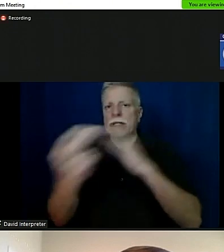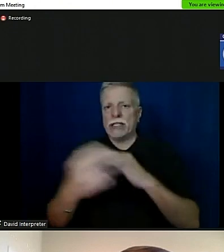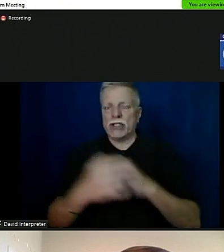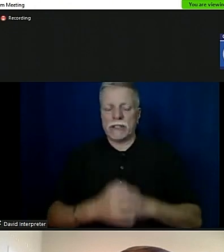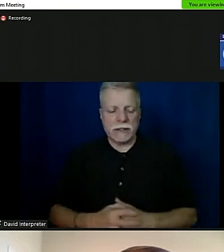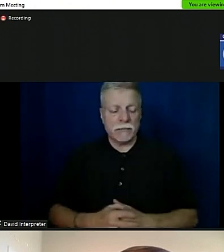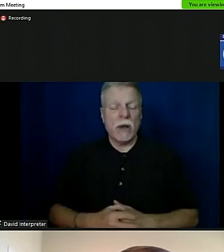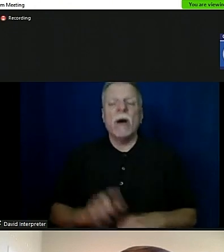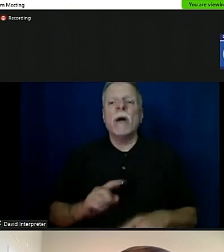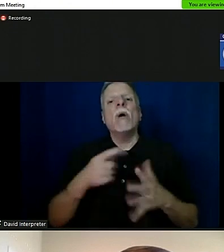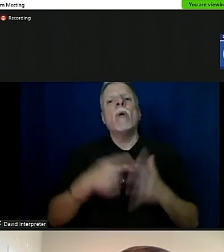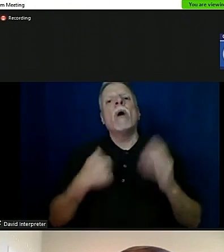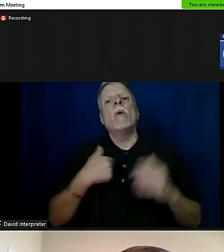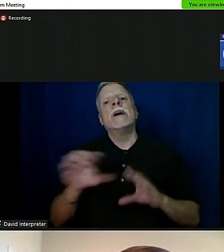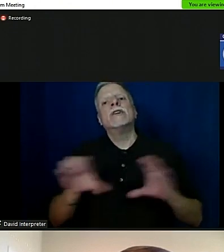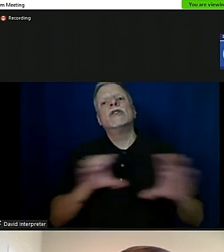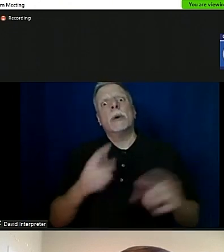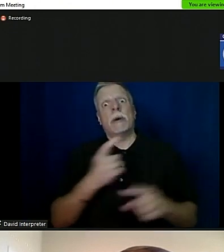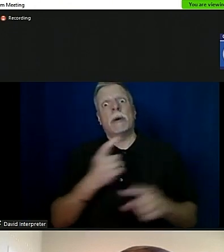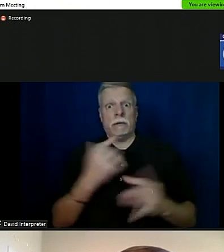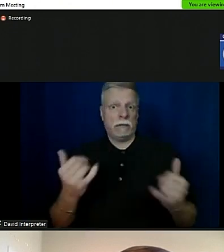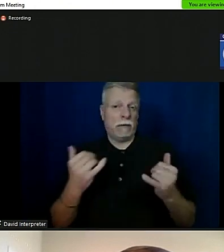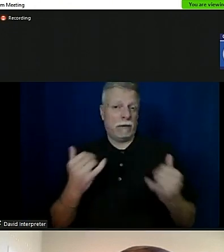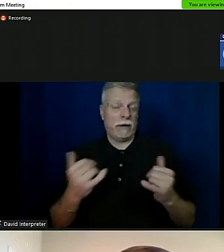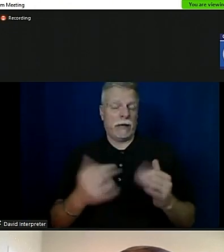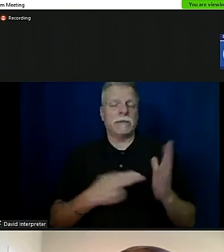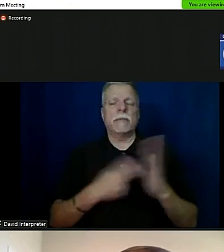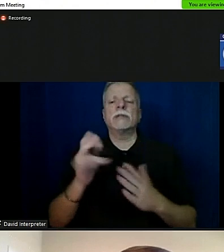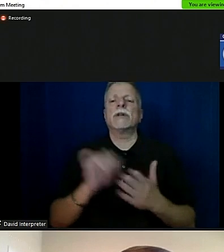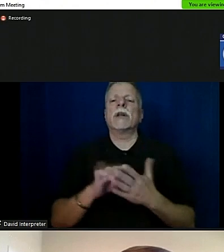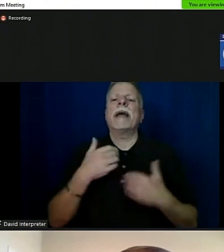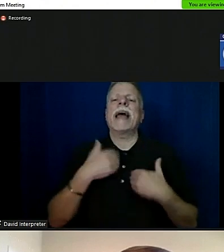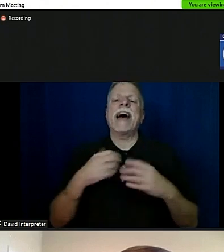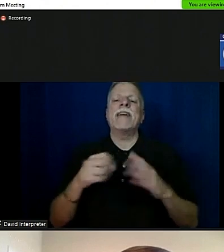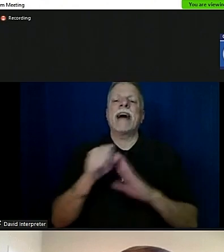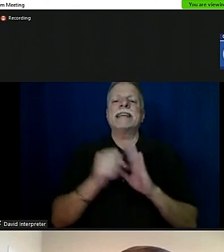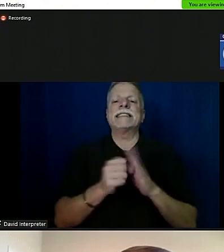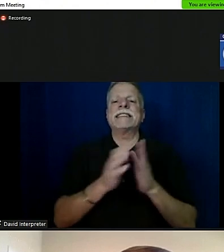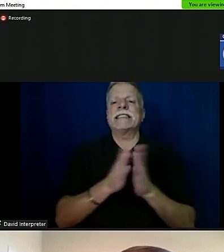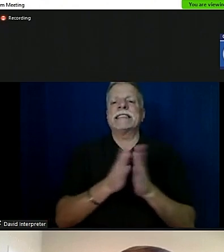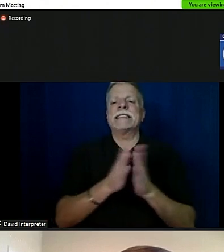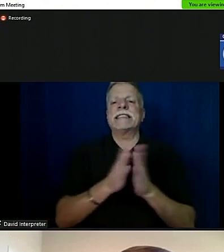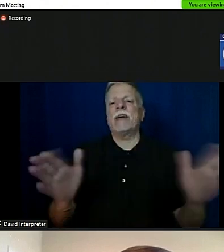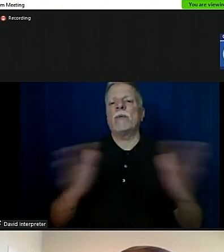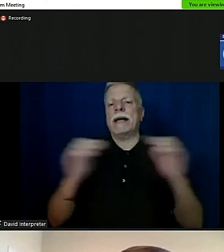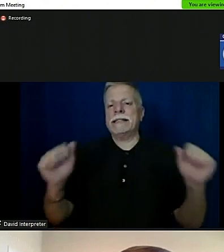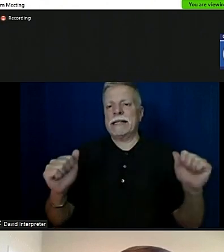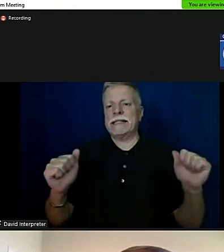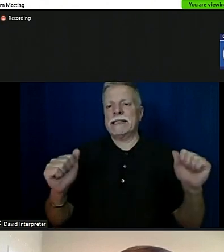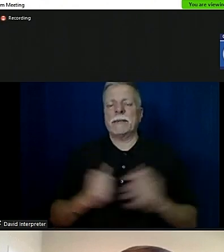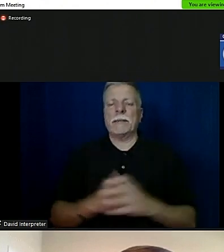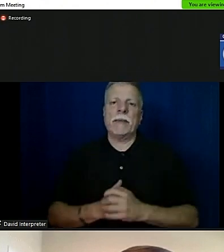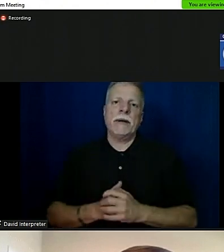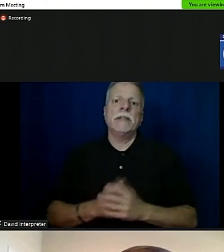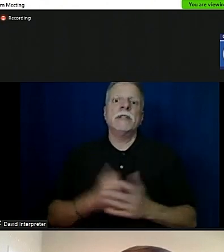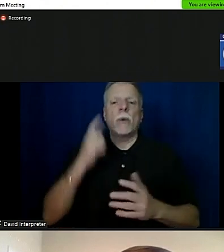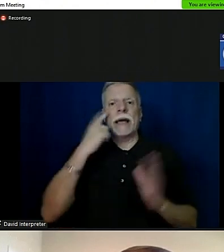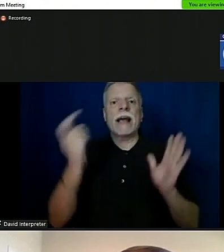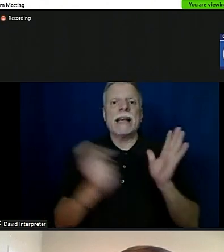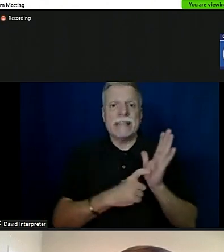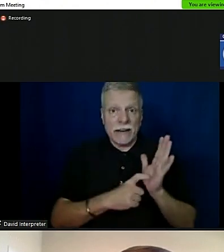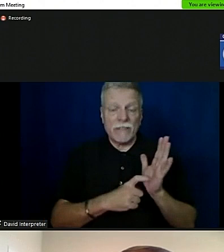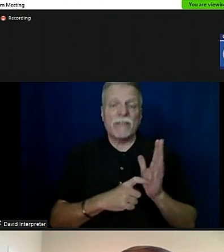the first thing we're doing is making sure that we have a statewide system in place so that we can identify these variants when they occur. So